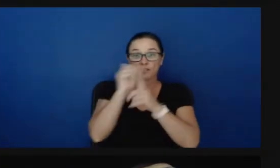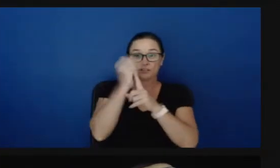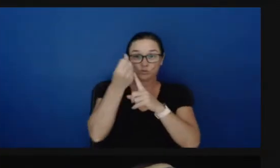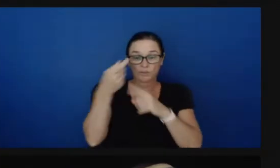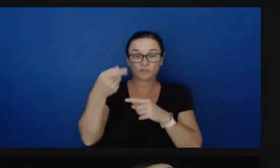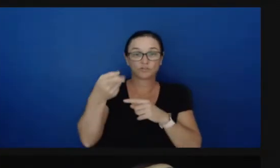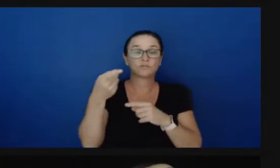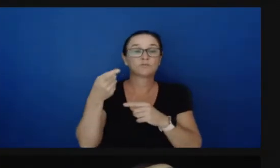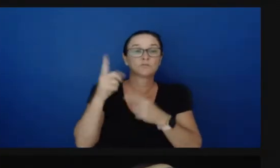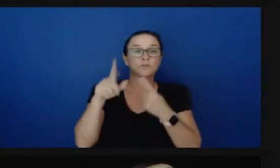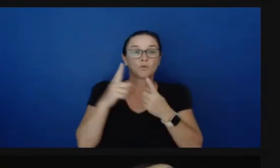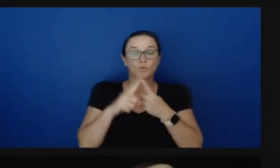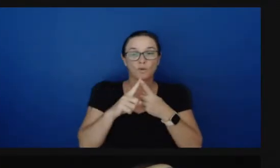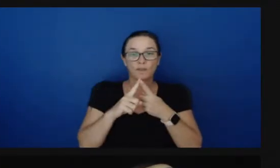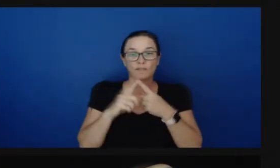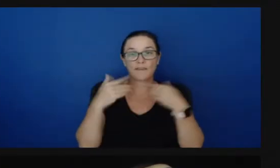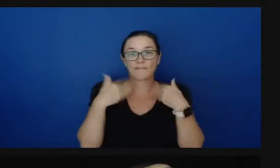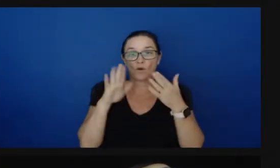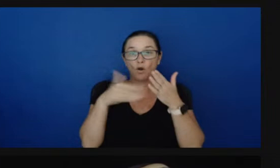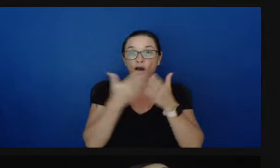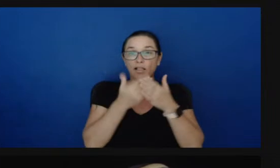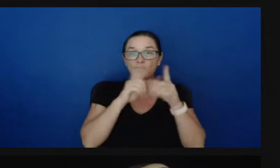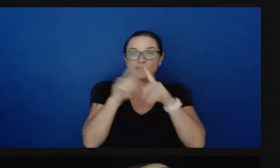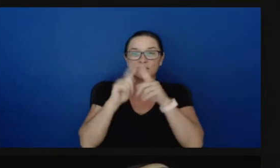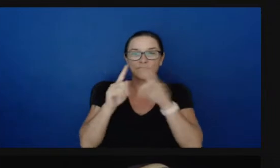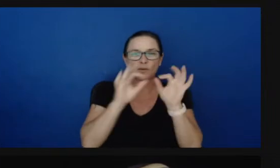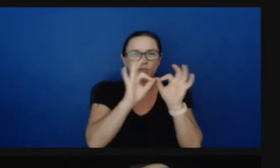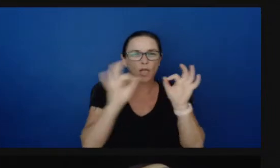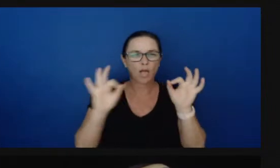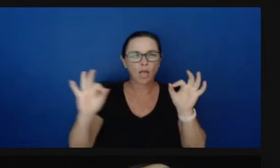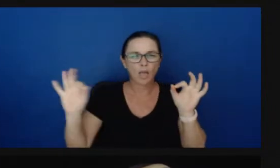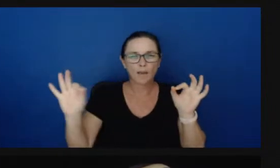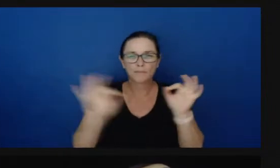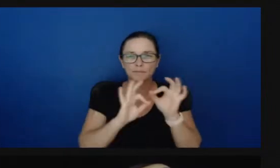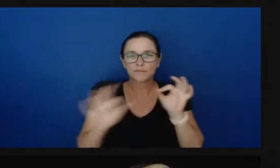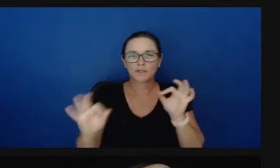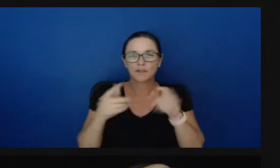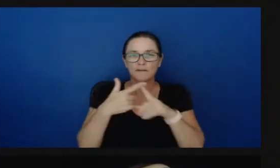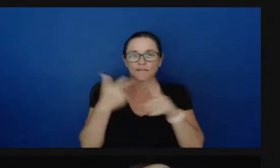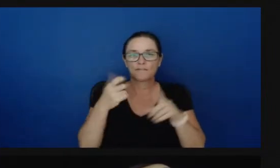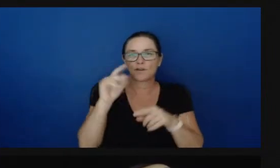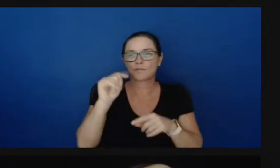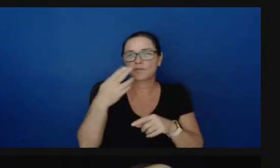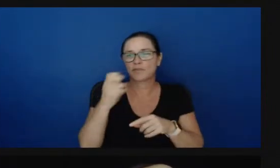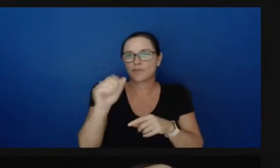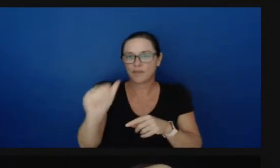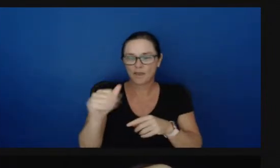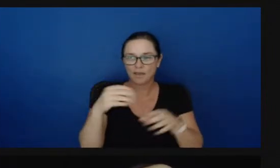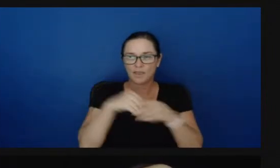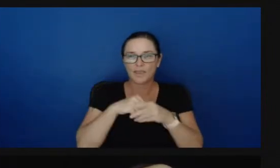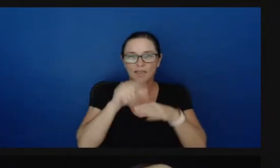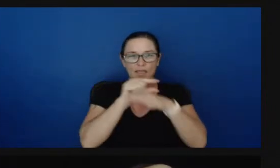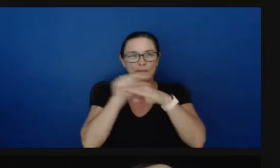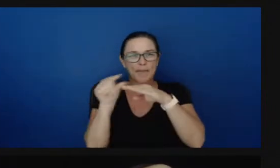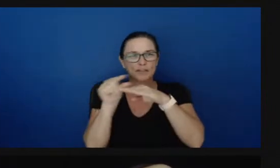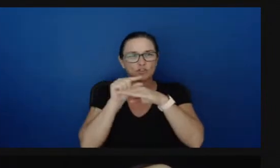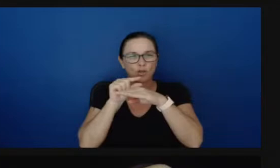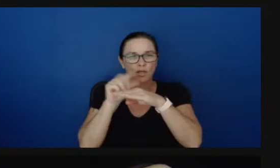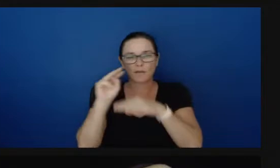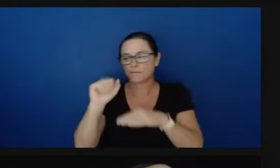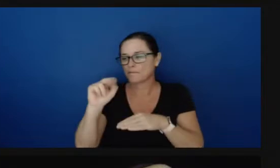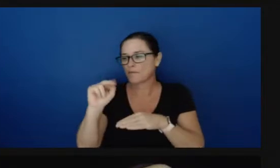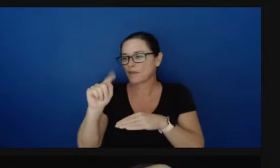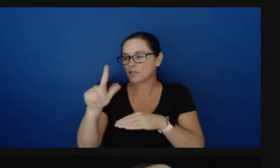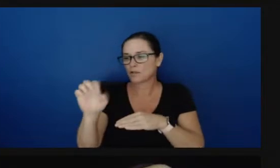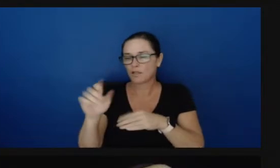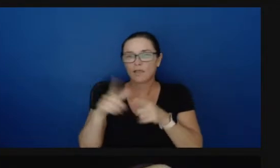as they have all these blobs of Theia in the mantle, and they're going to run an animation, and they very quickly